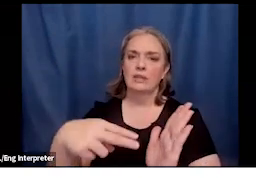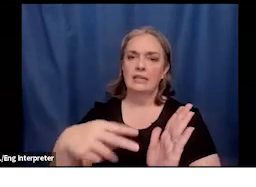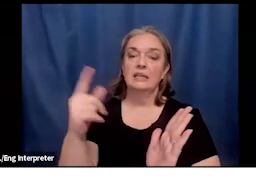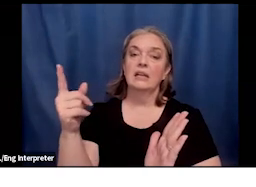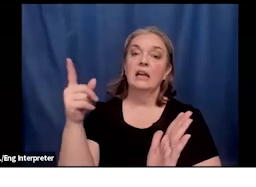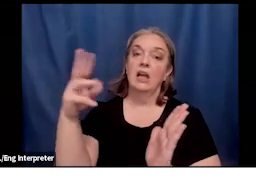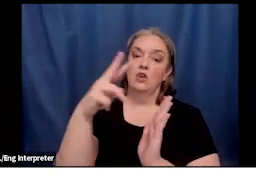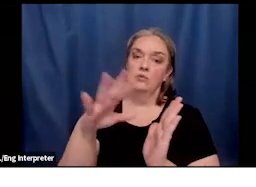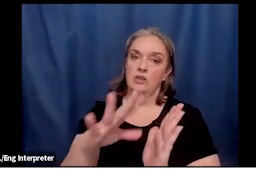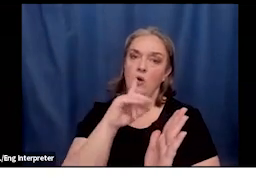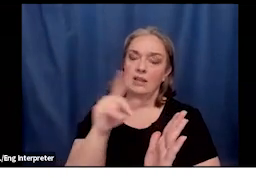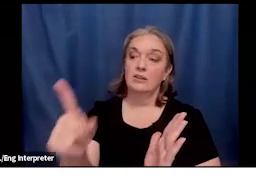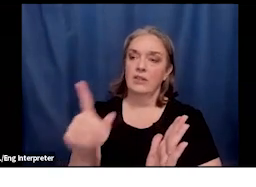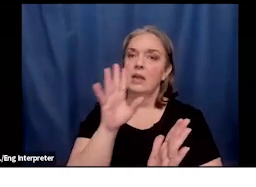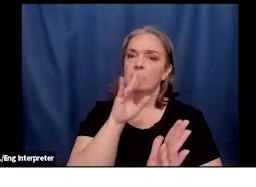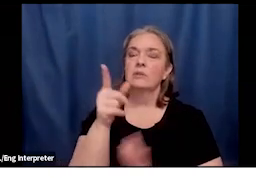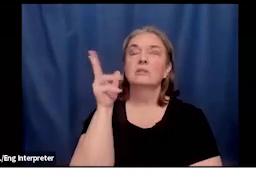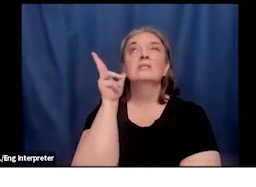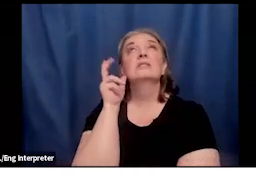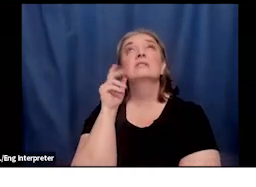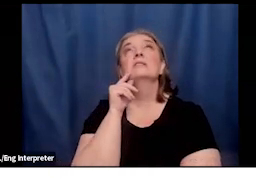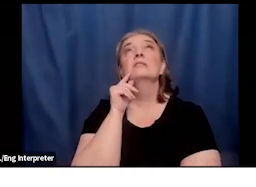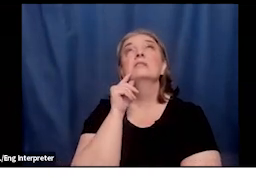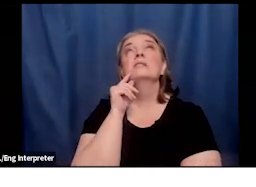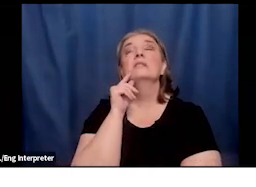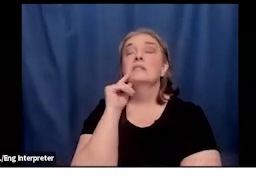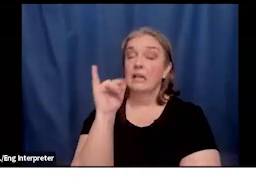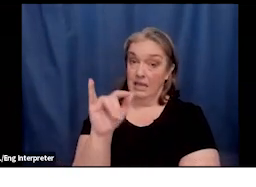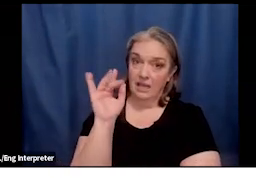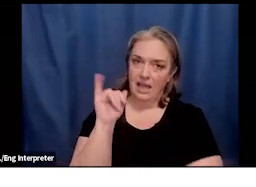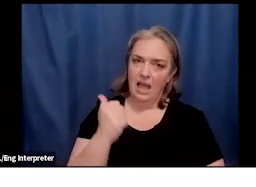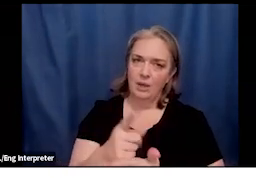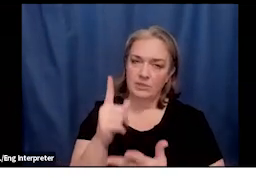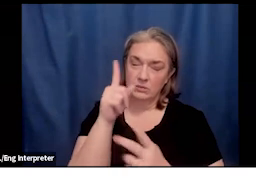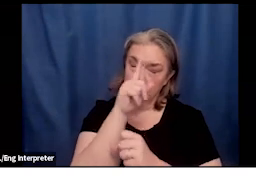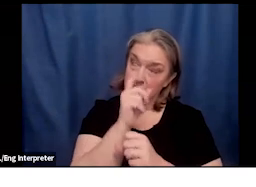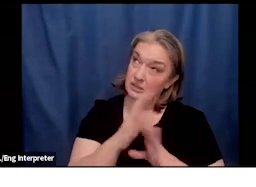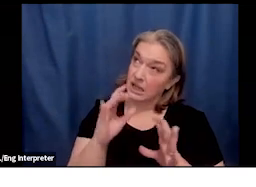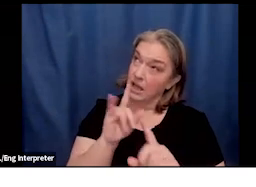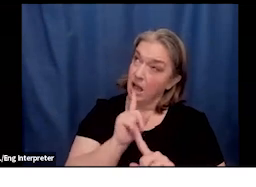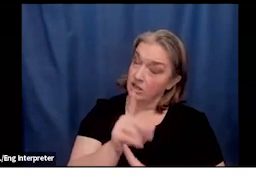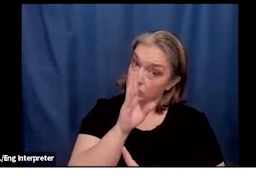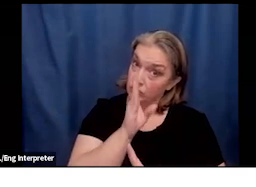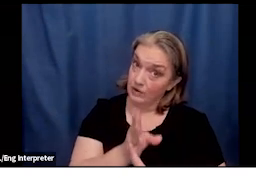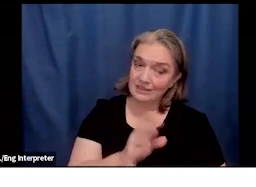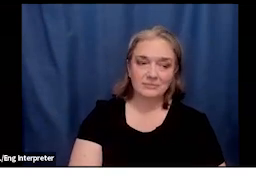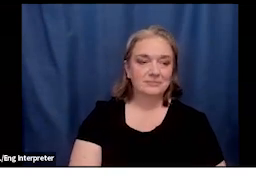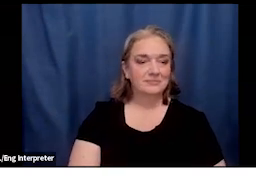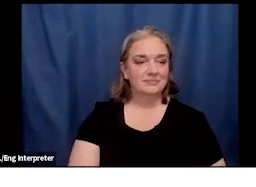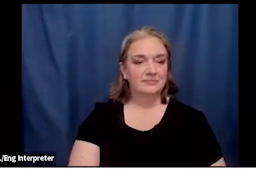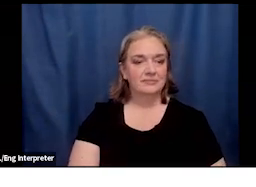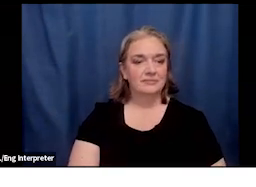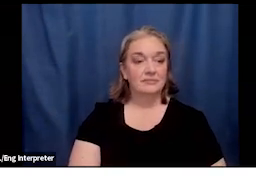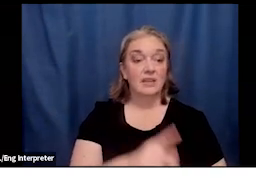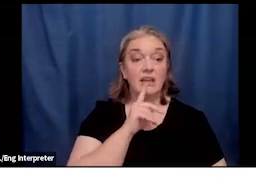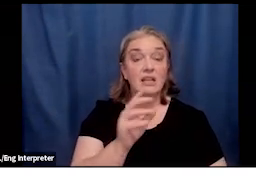aloud to someone else to help see if you're answering that question really directly. I will note that it is okay to